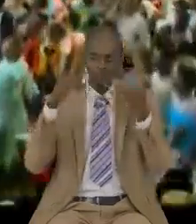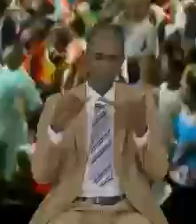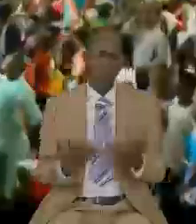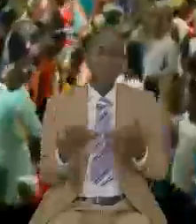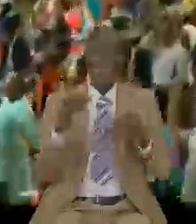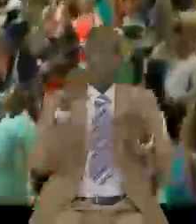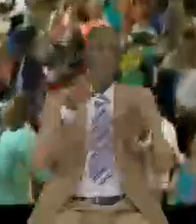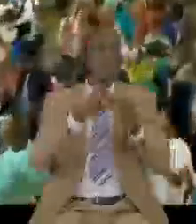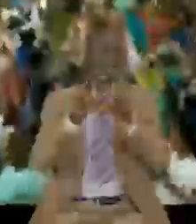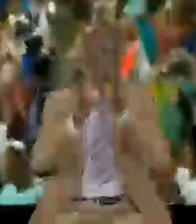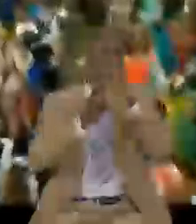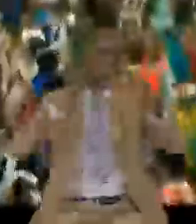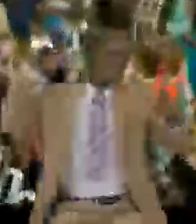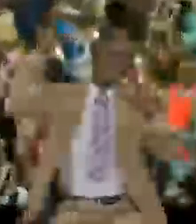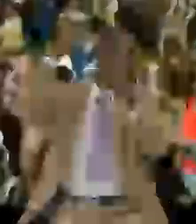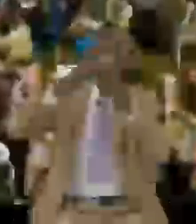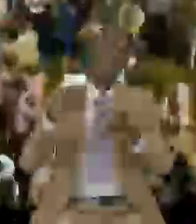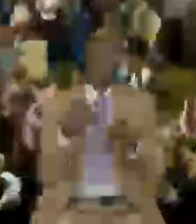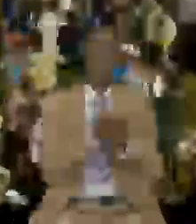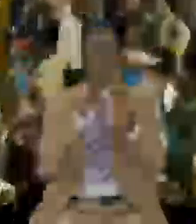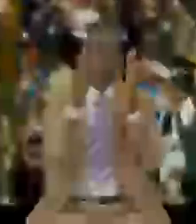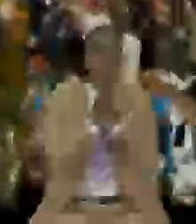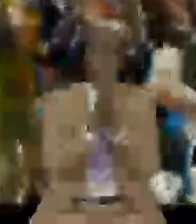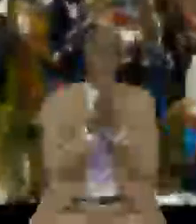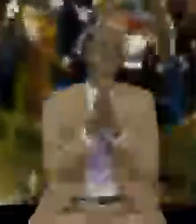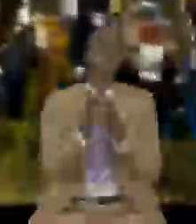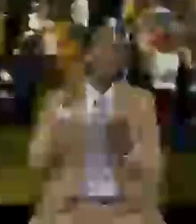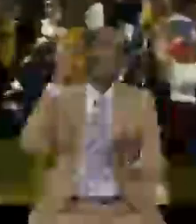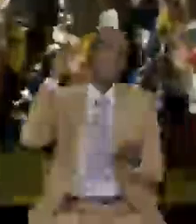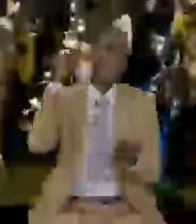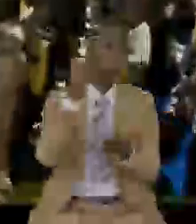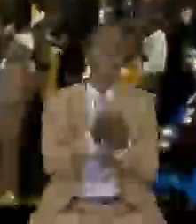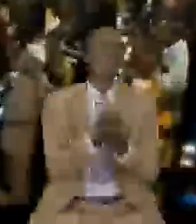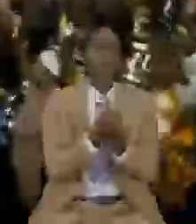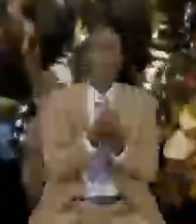In Jesus' name I pray.